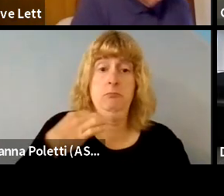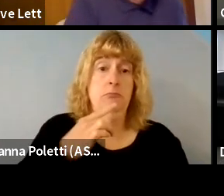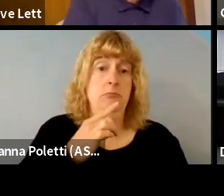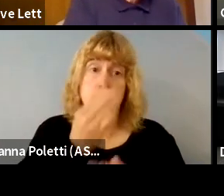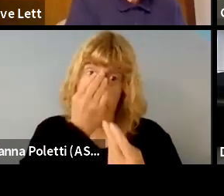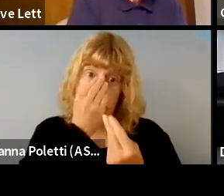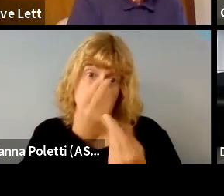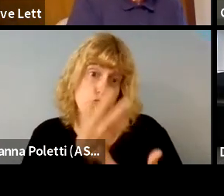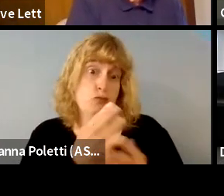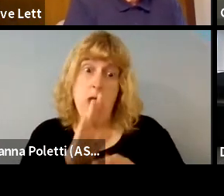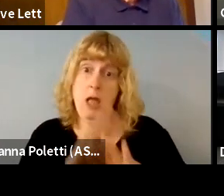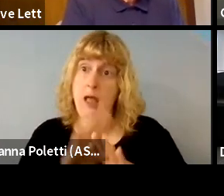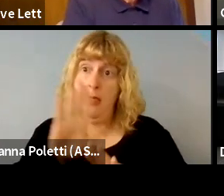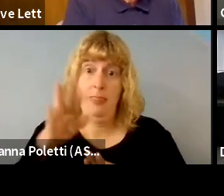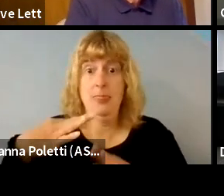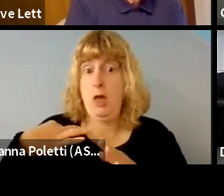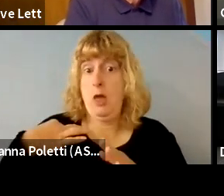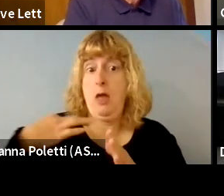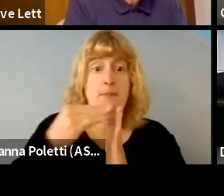initial application anyway.